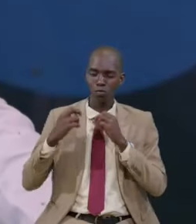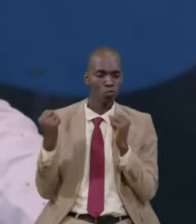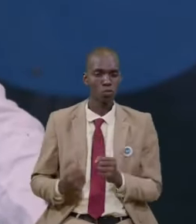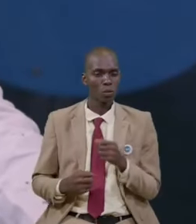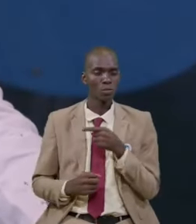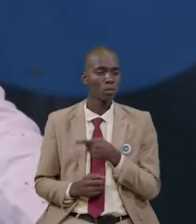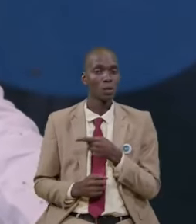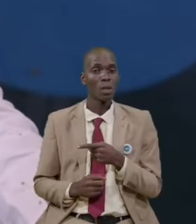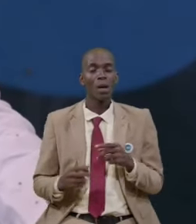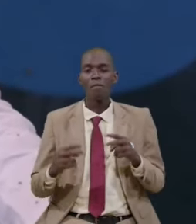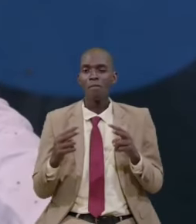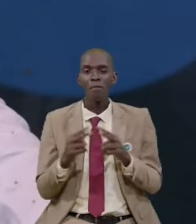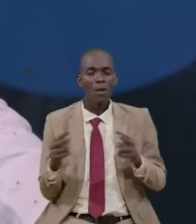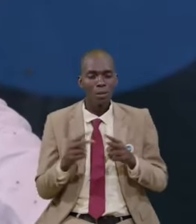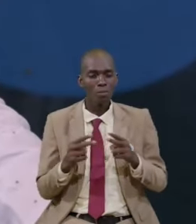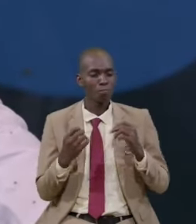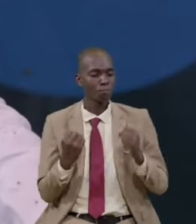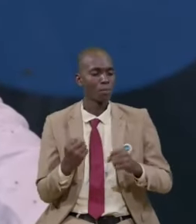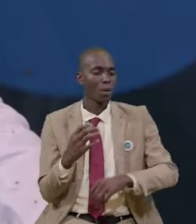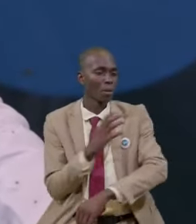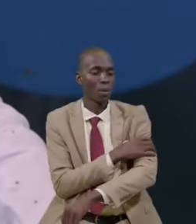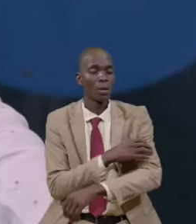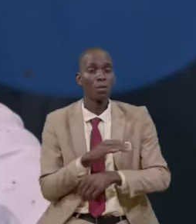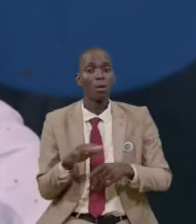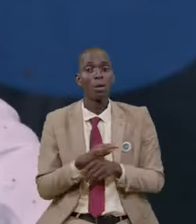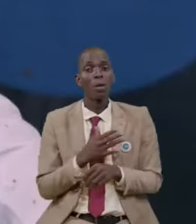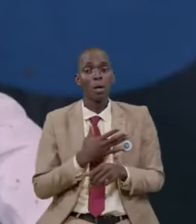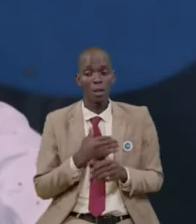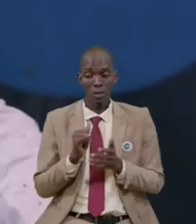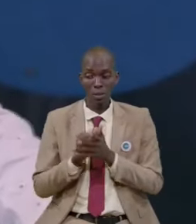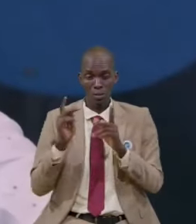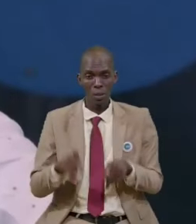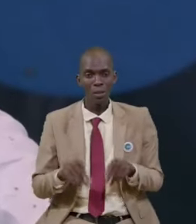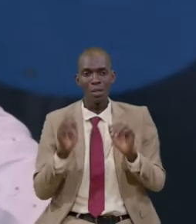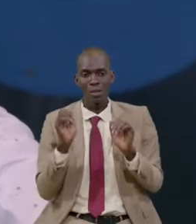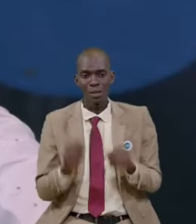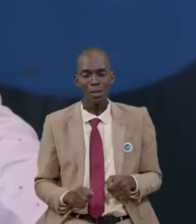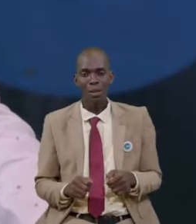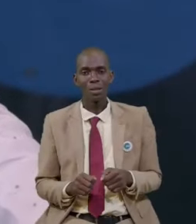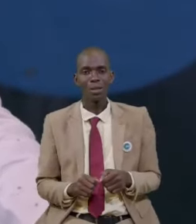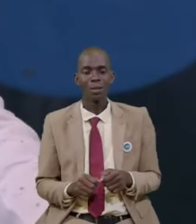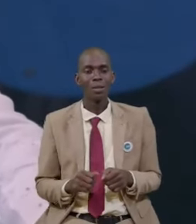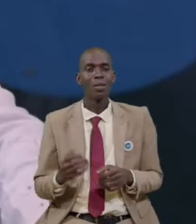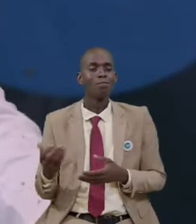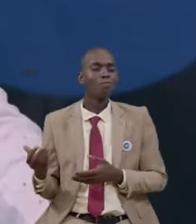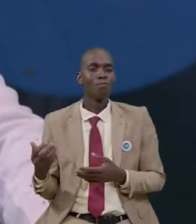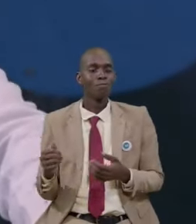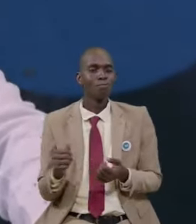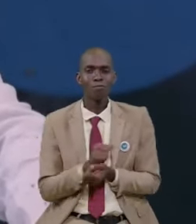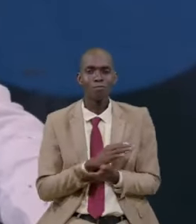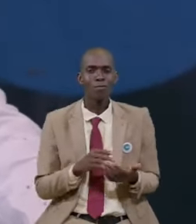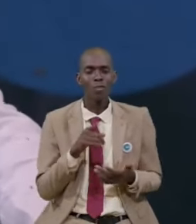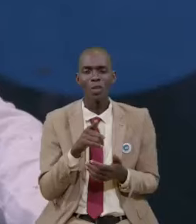know, powerful. And it could lick you up and put your back to the wall in any fight. You don't even try